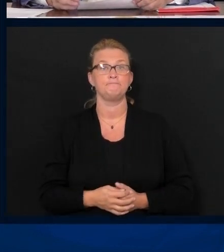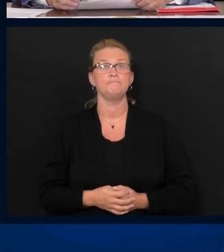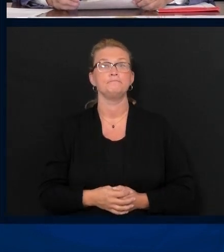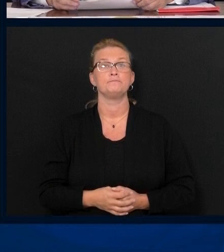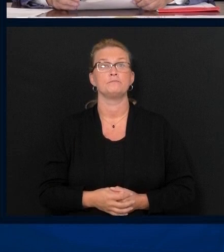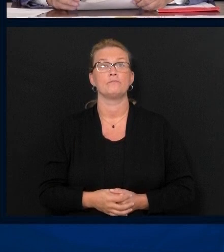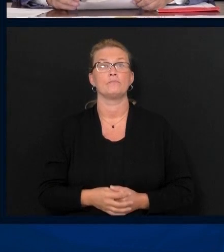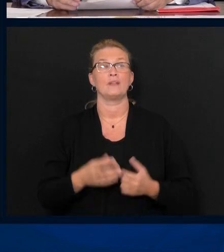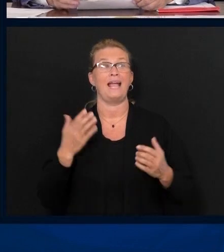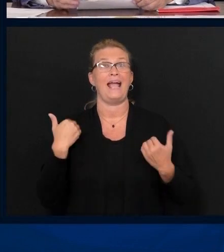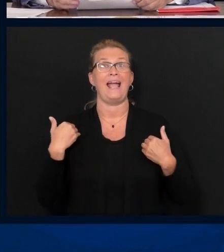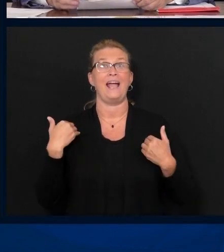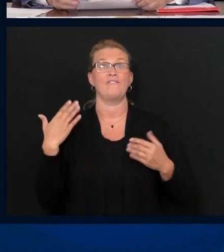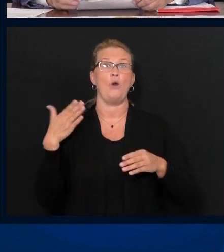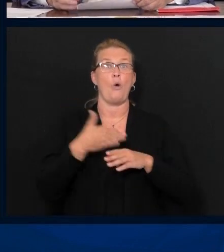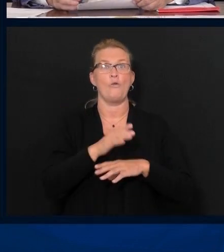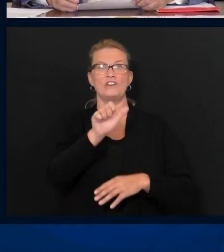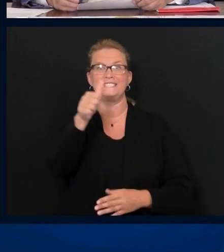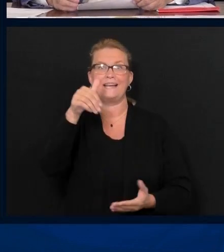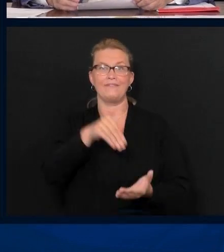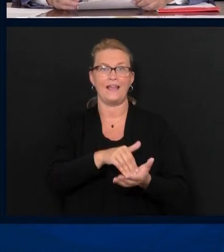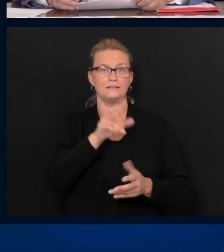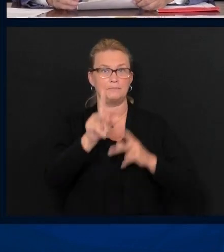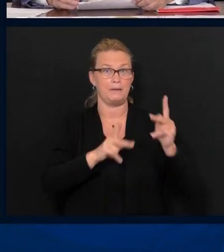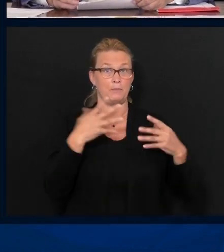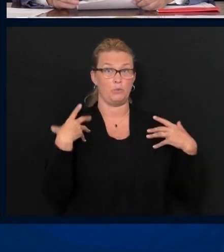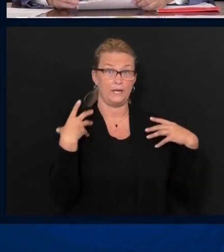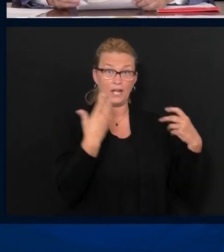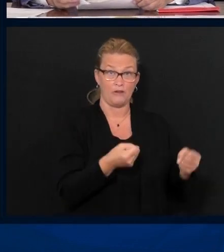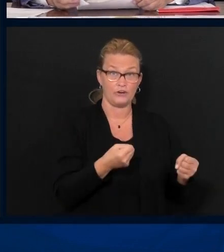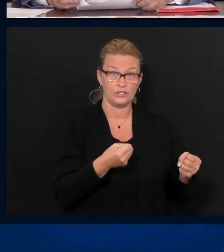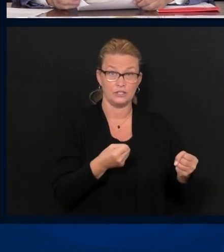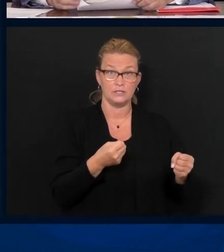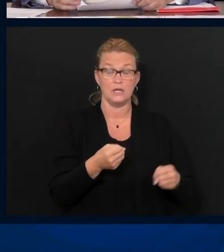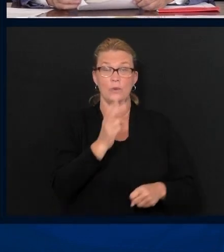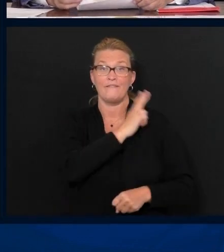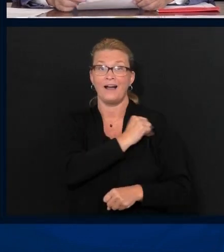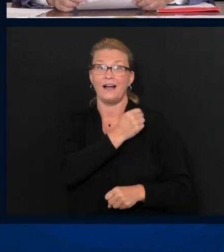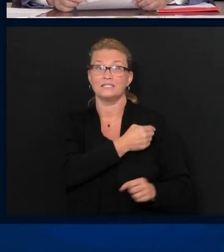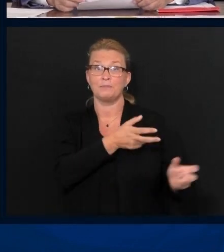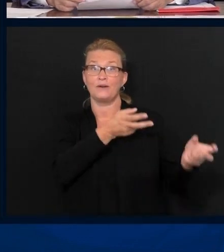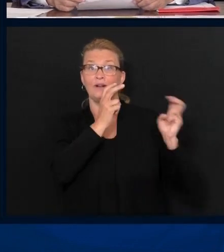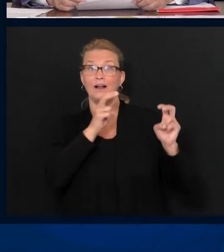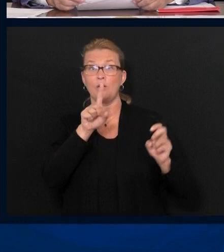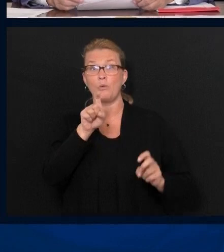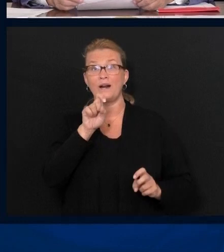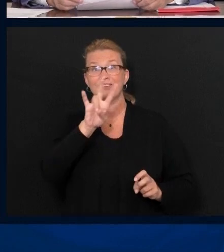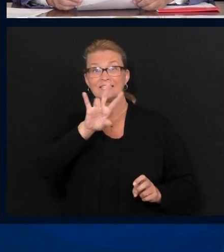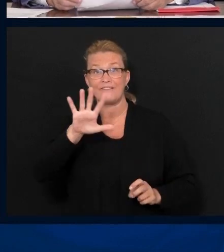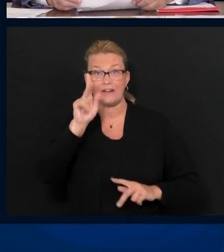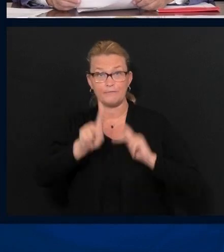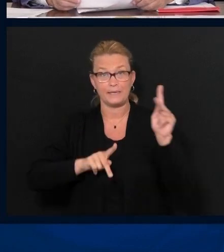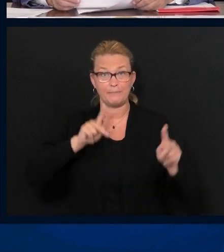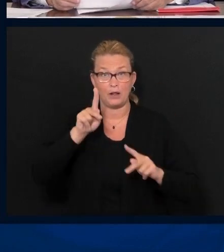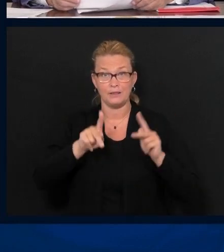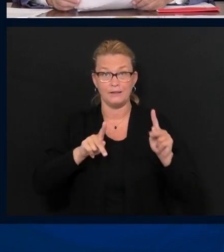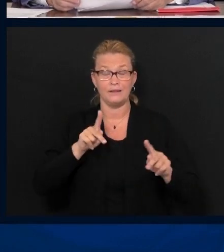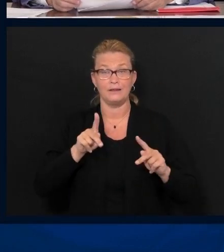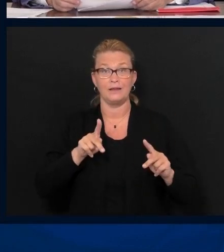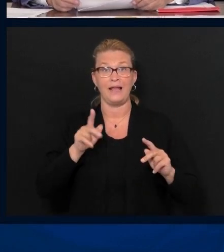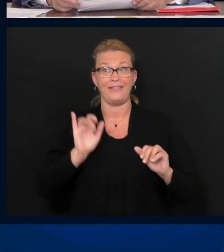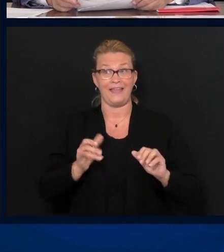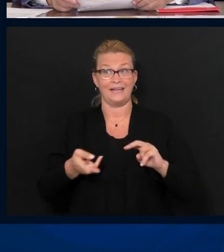got over 10,000 that have recovered. We have hospitalized 175 people. That's up